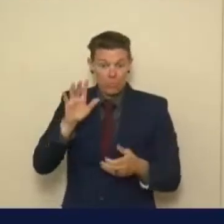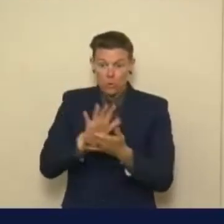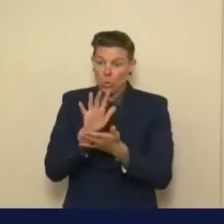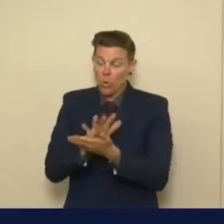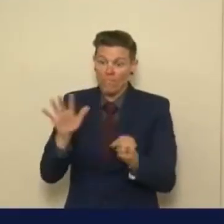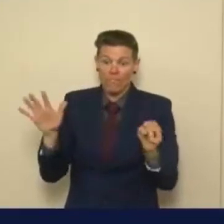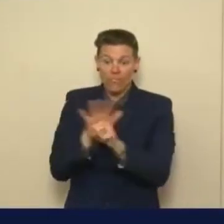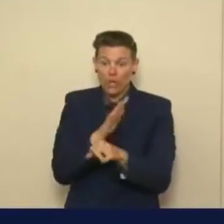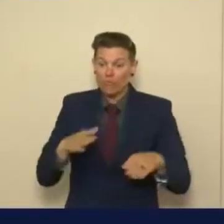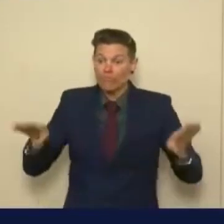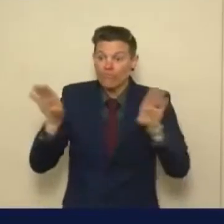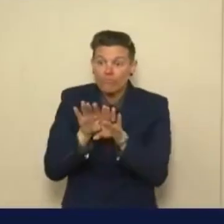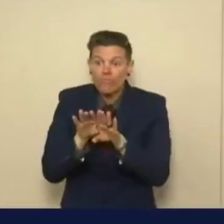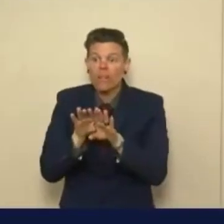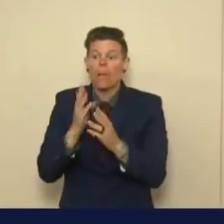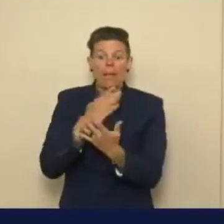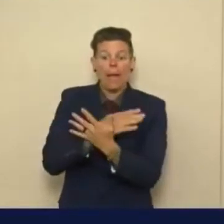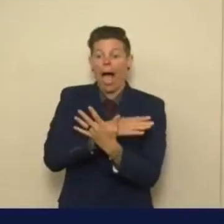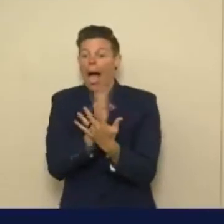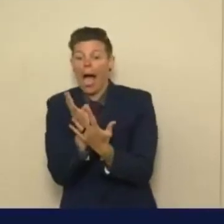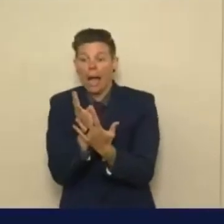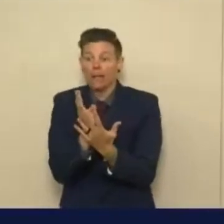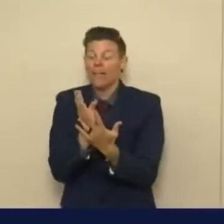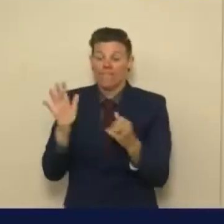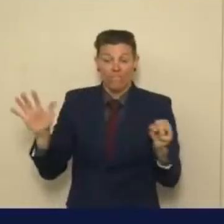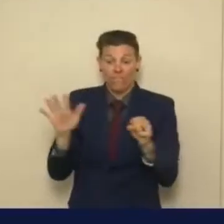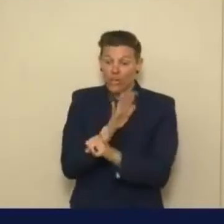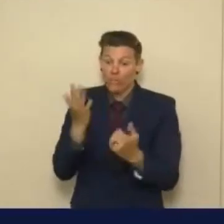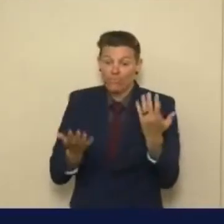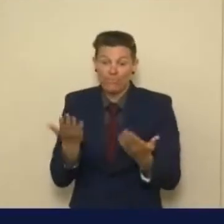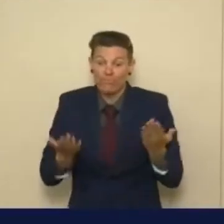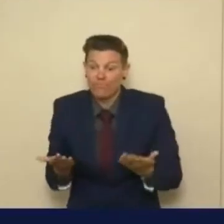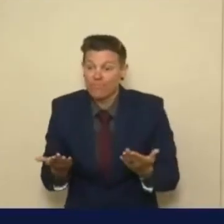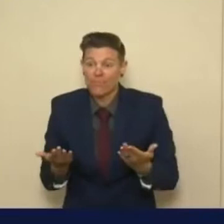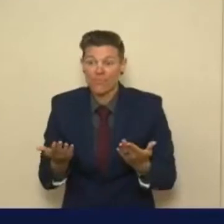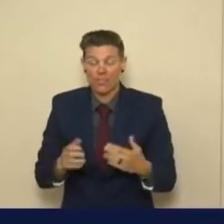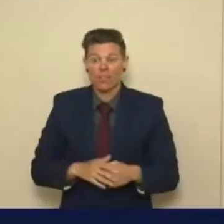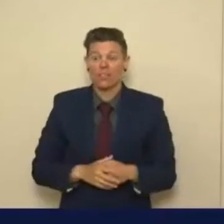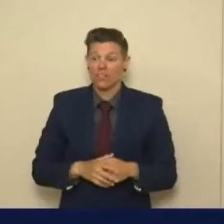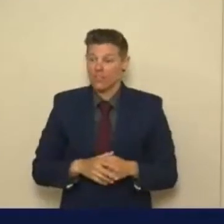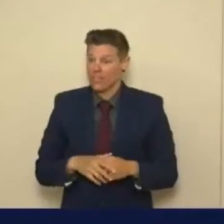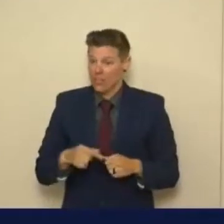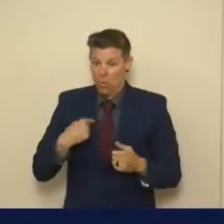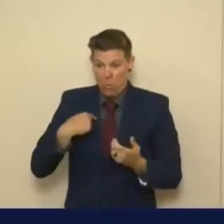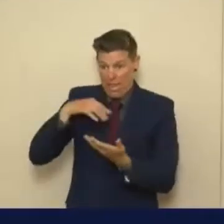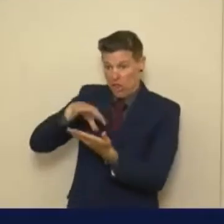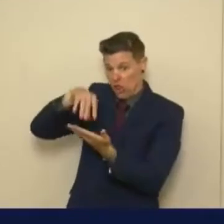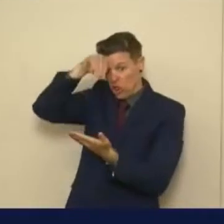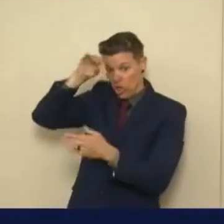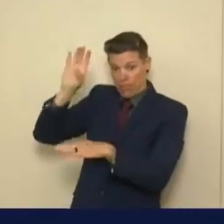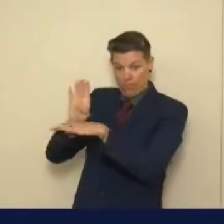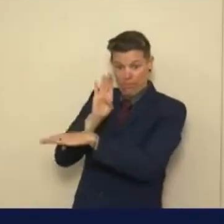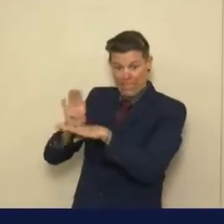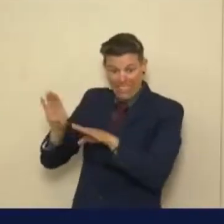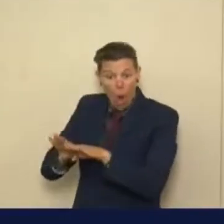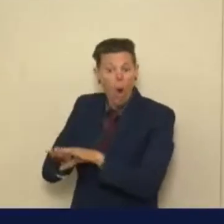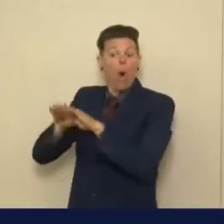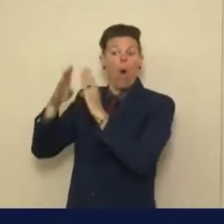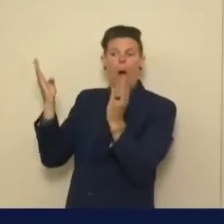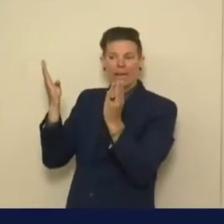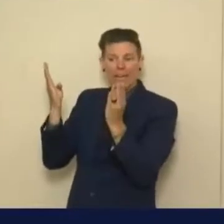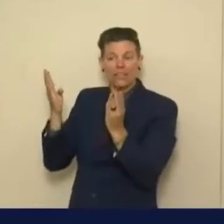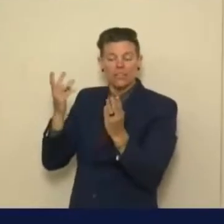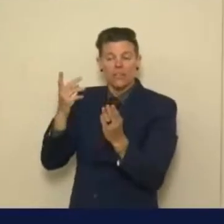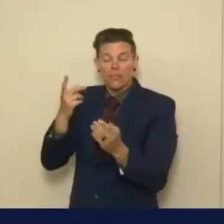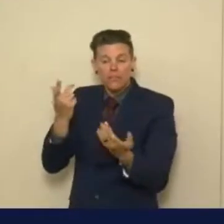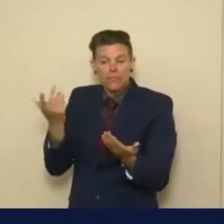we've learned in reopening businesses, that when you reintroduce risk, if you don't do that in a